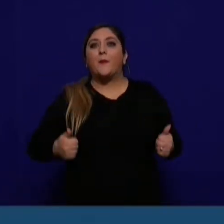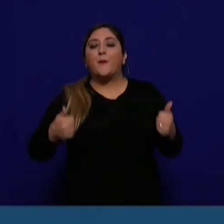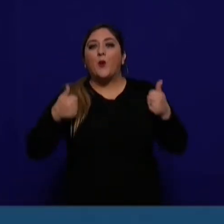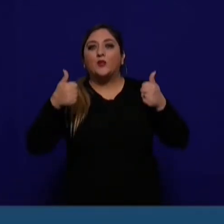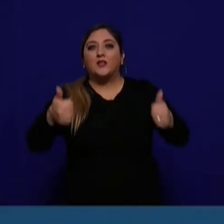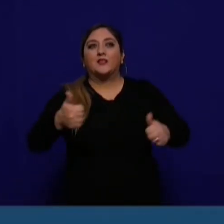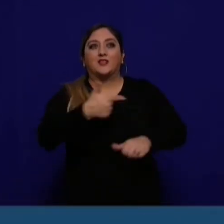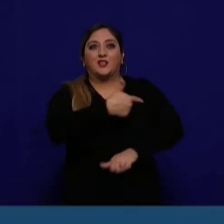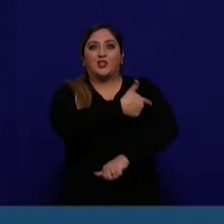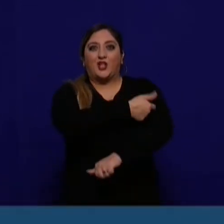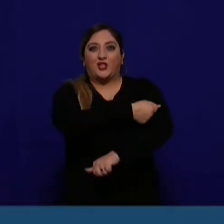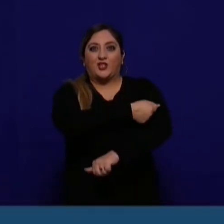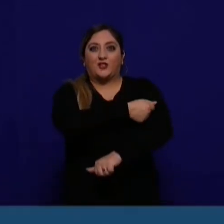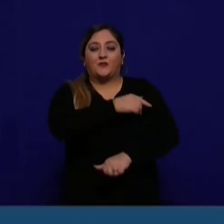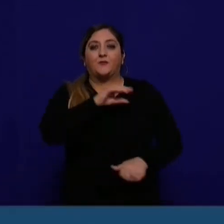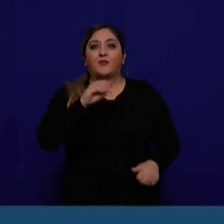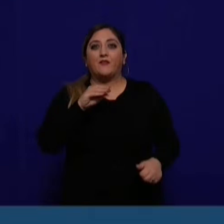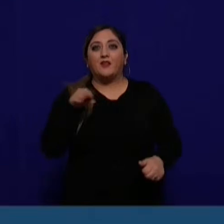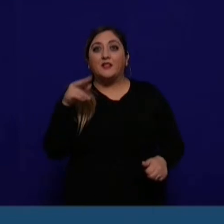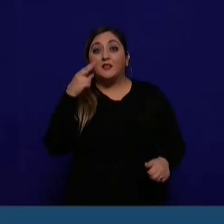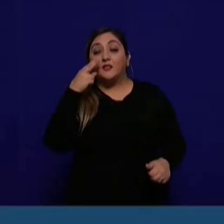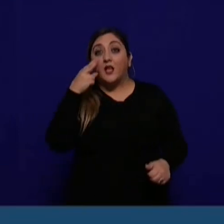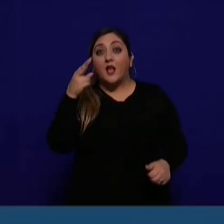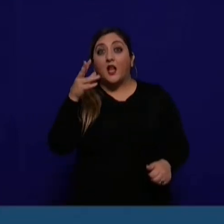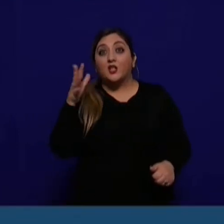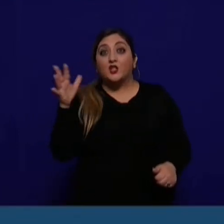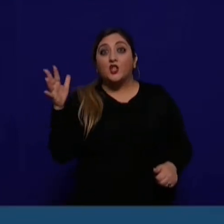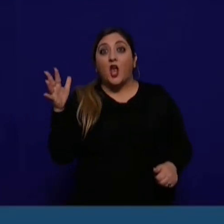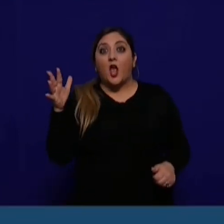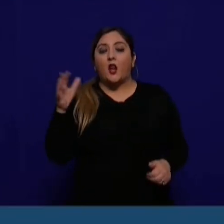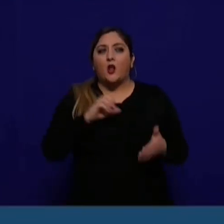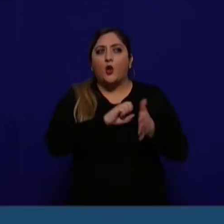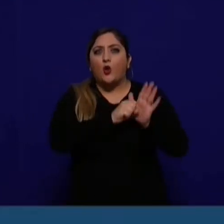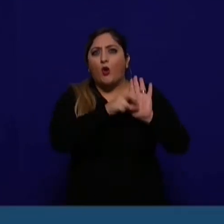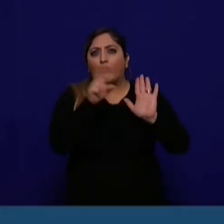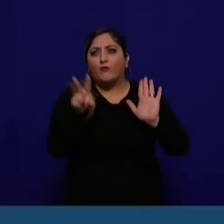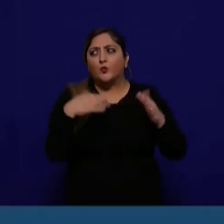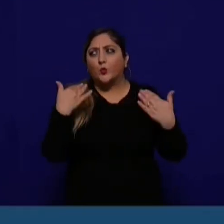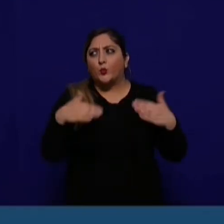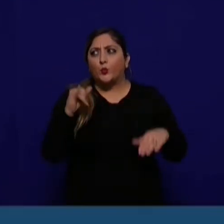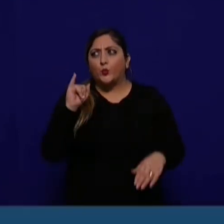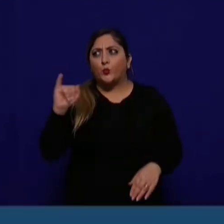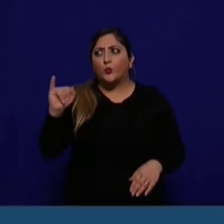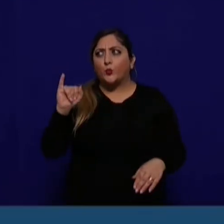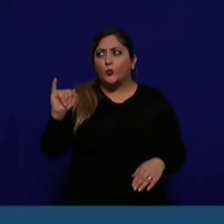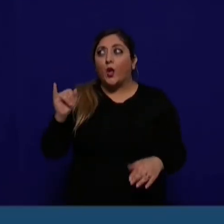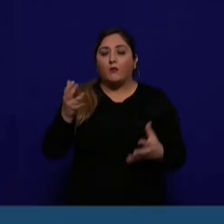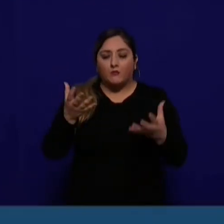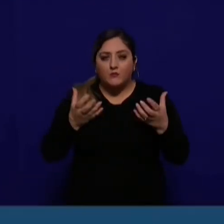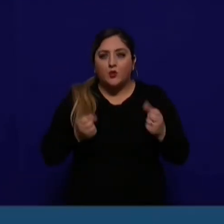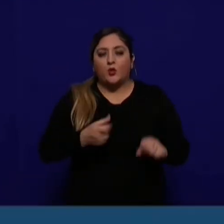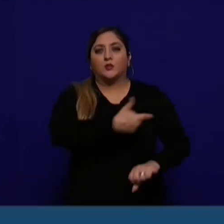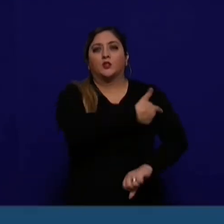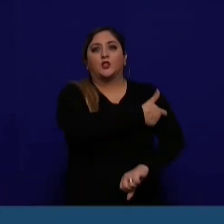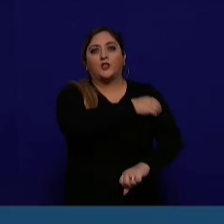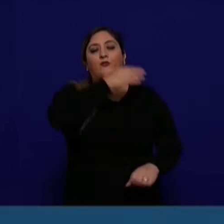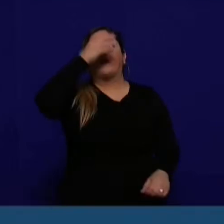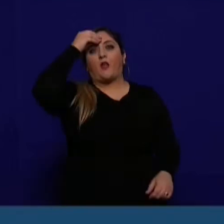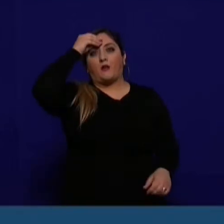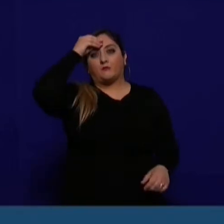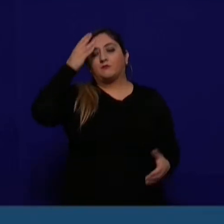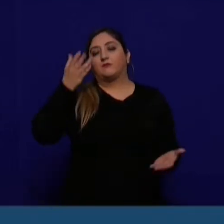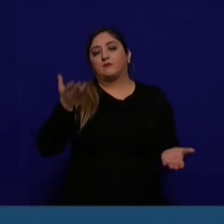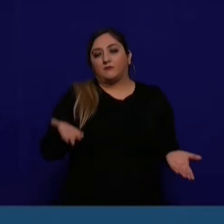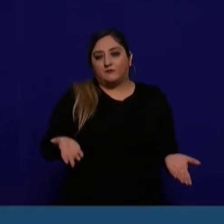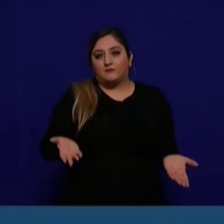anka kulħadd ra biċ-ċar kemm il-COVID kienet qiegħda tikkaġuna sitwazzjonijiet ta' persuni li tul l-isptar u